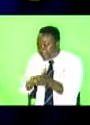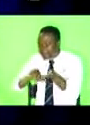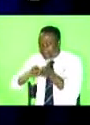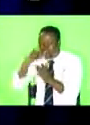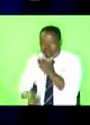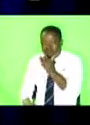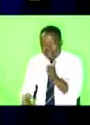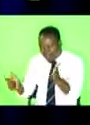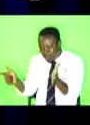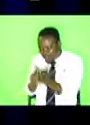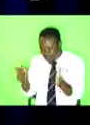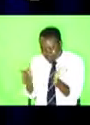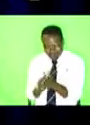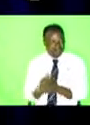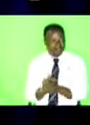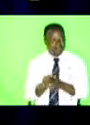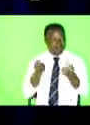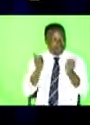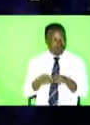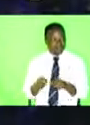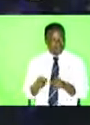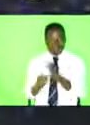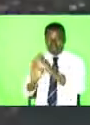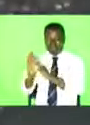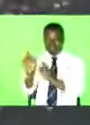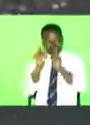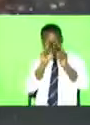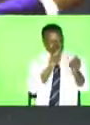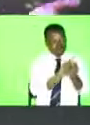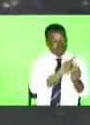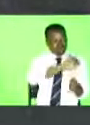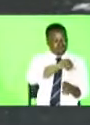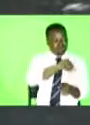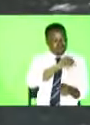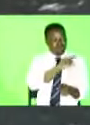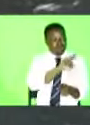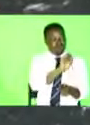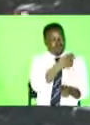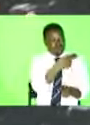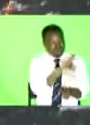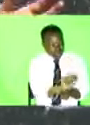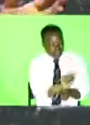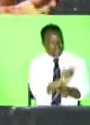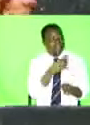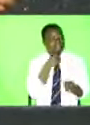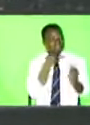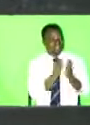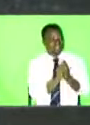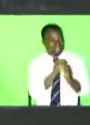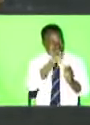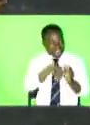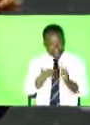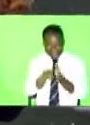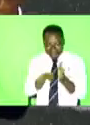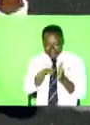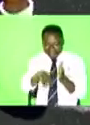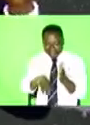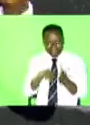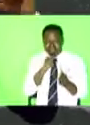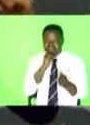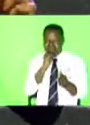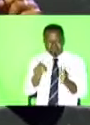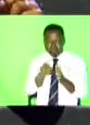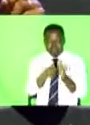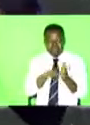God was sending out Joshua, he says, this book of the law. Now, what we hold as a Bible is